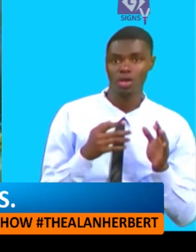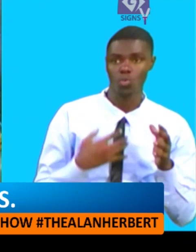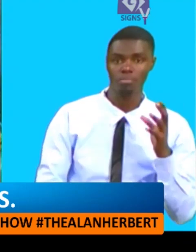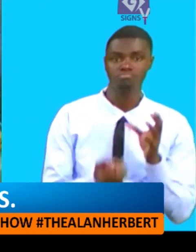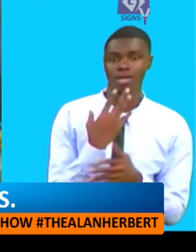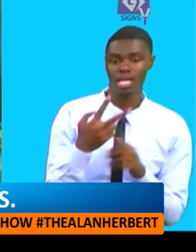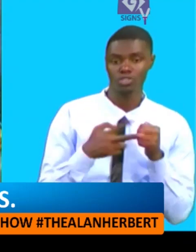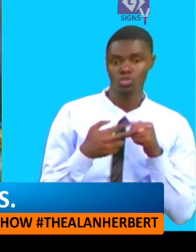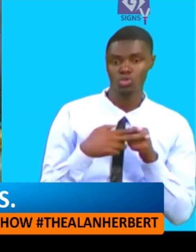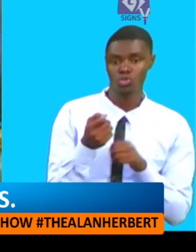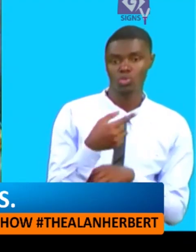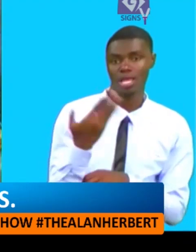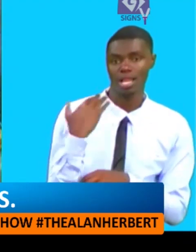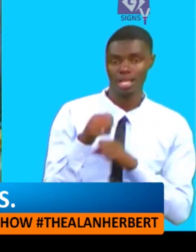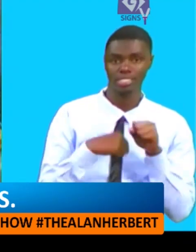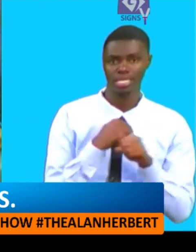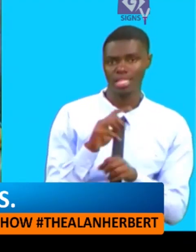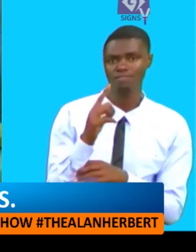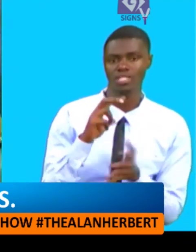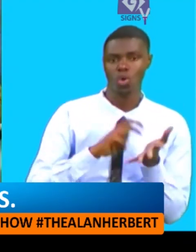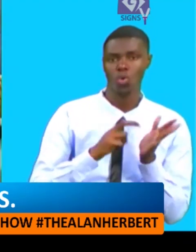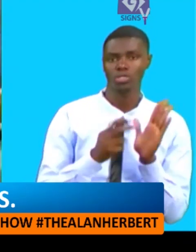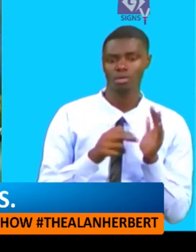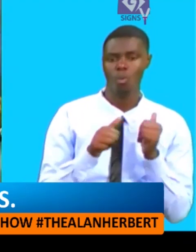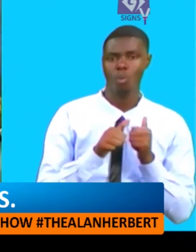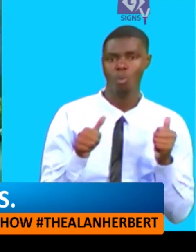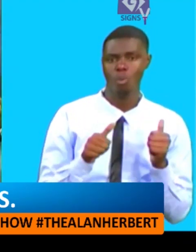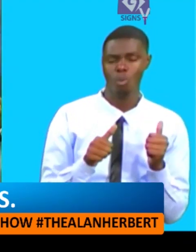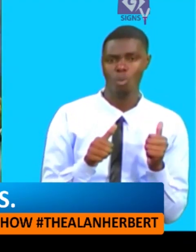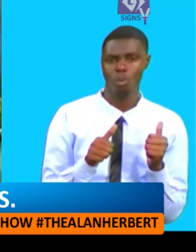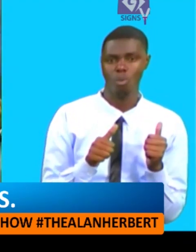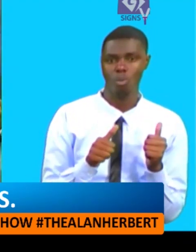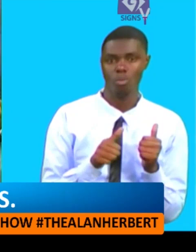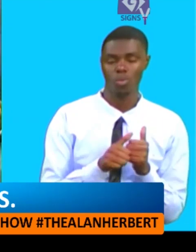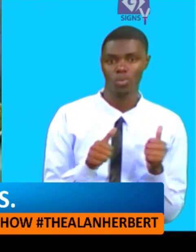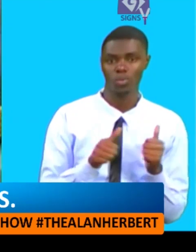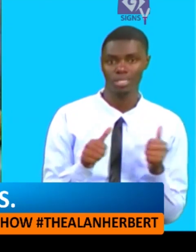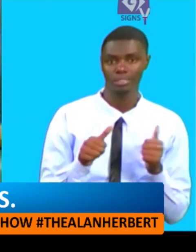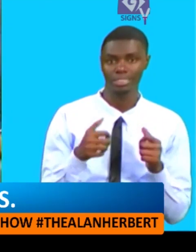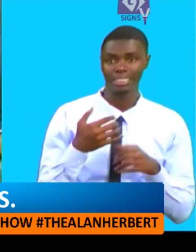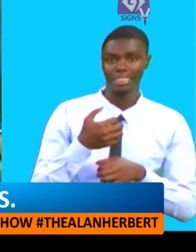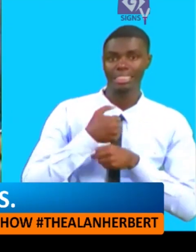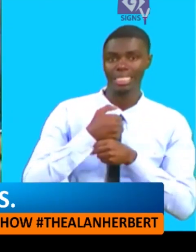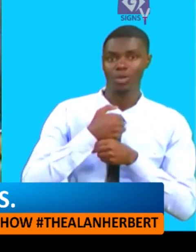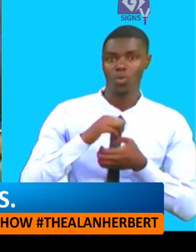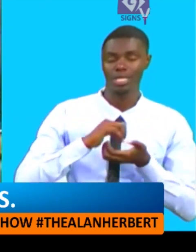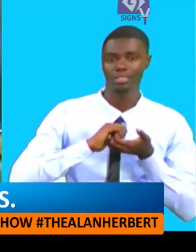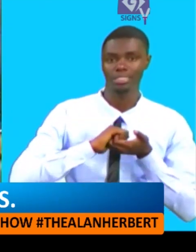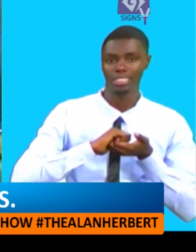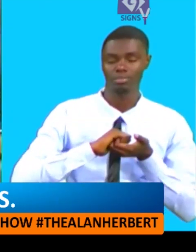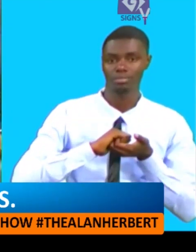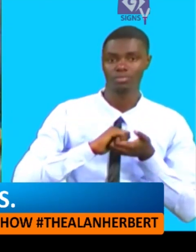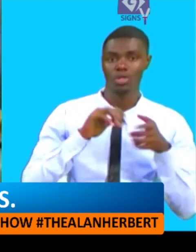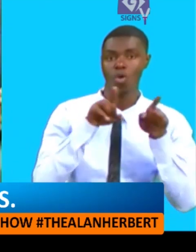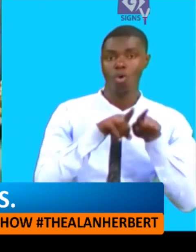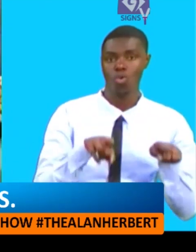in July last year. It was the first contract that were well, there was a good stakeholder engagement. And